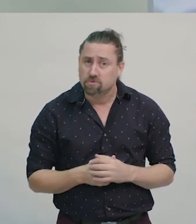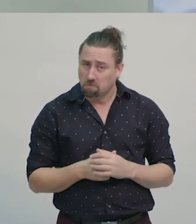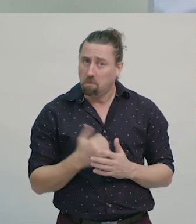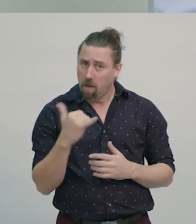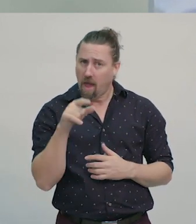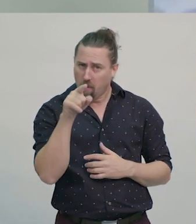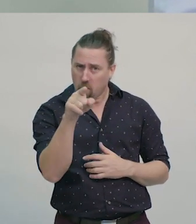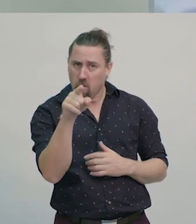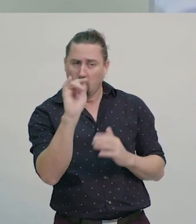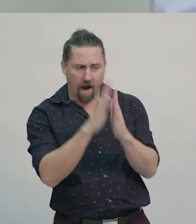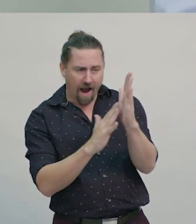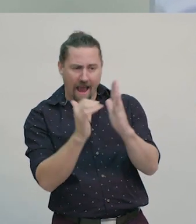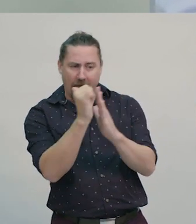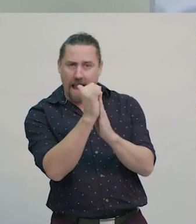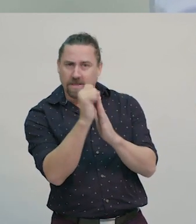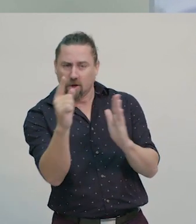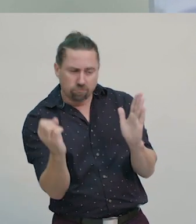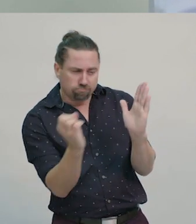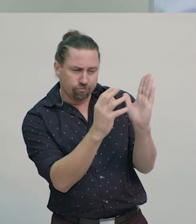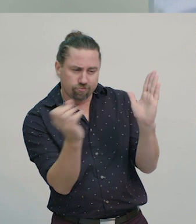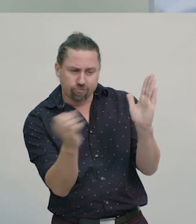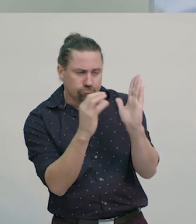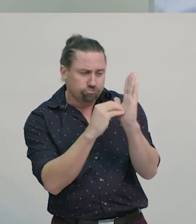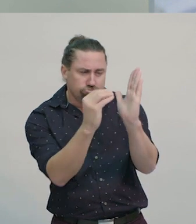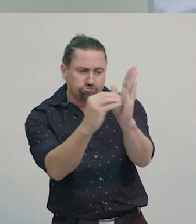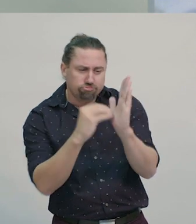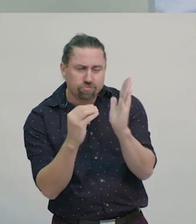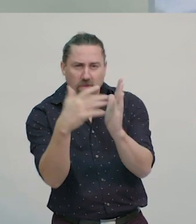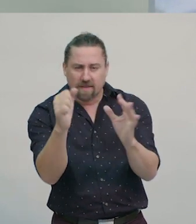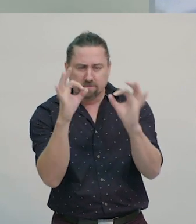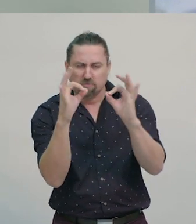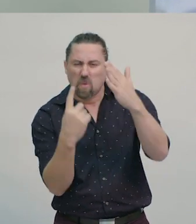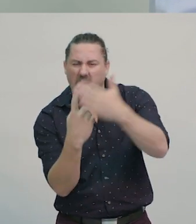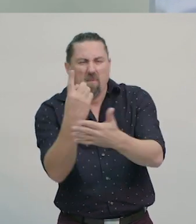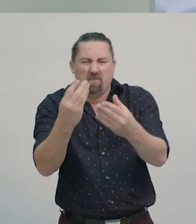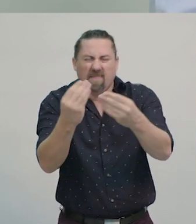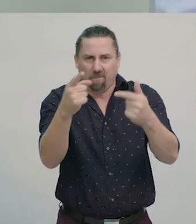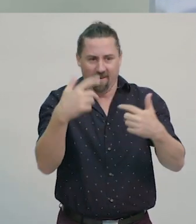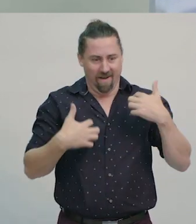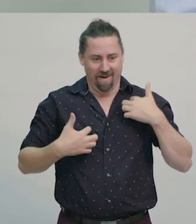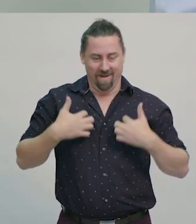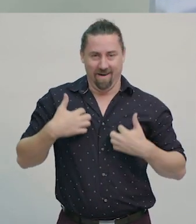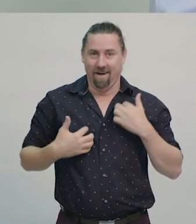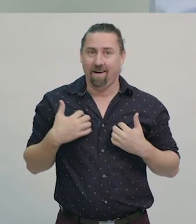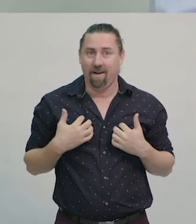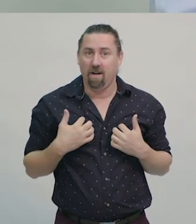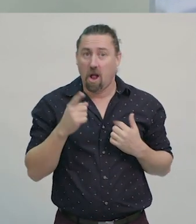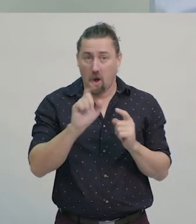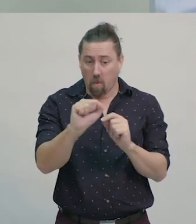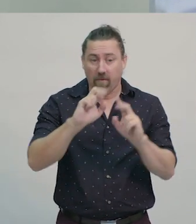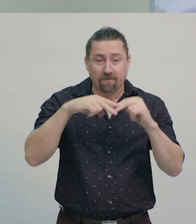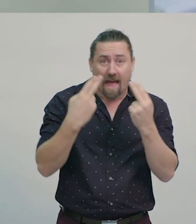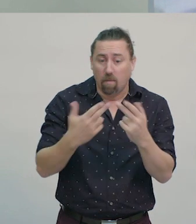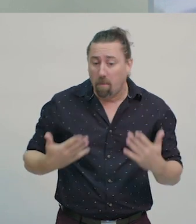to add some information on a calendar about a special event you're looking forward to. You could start with the birthdays of all your